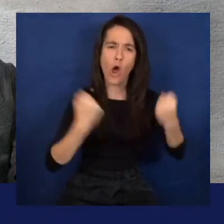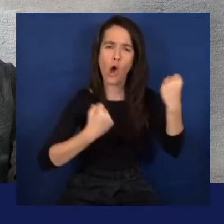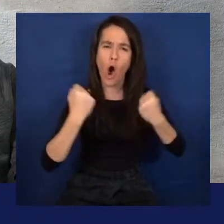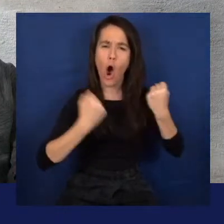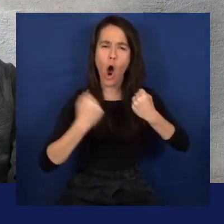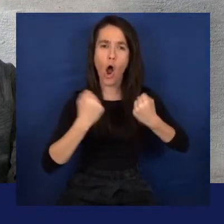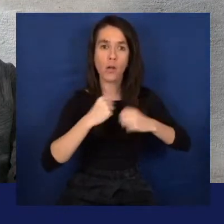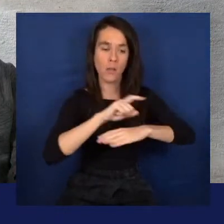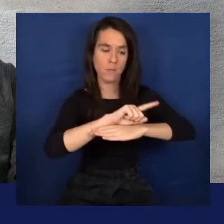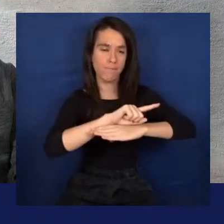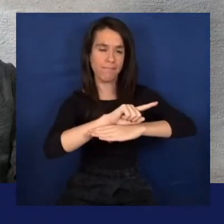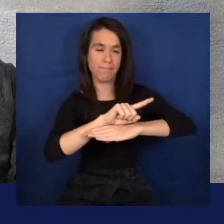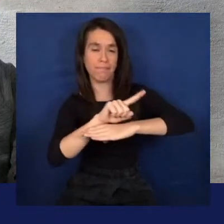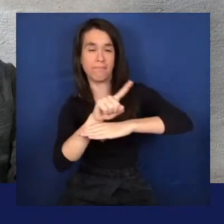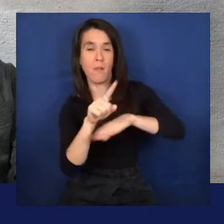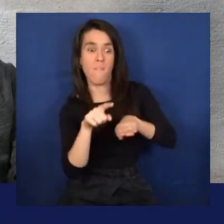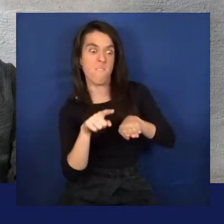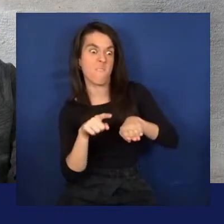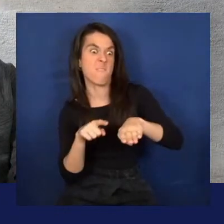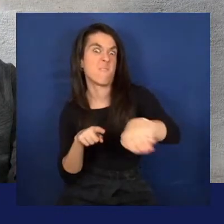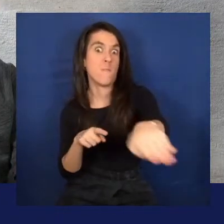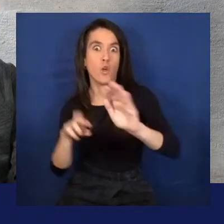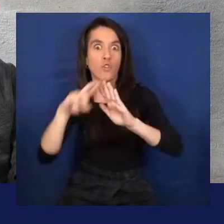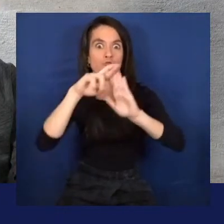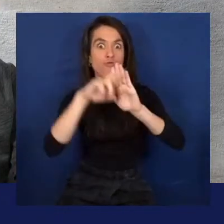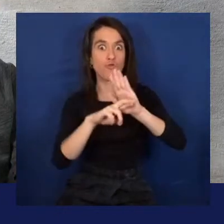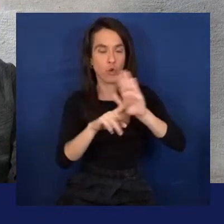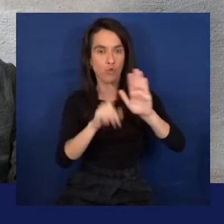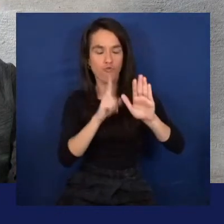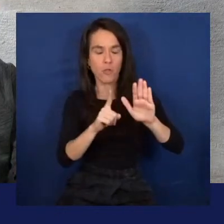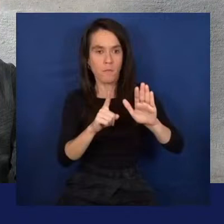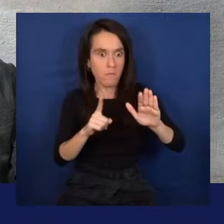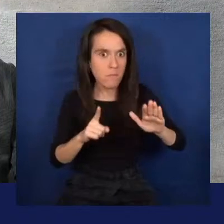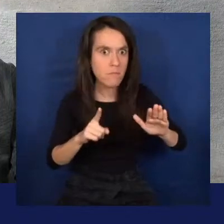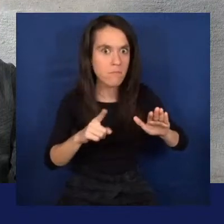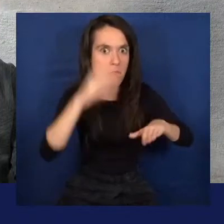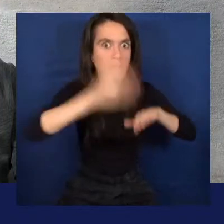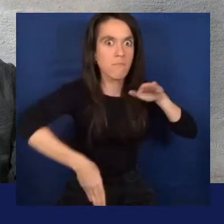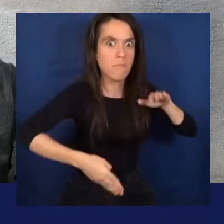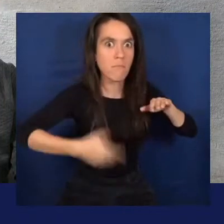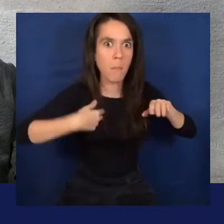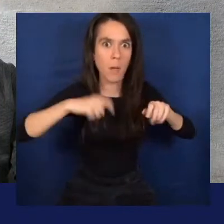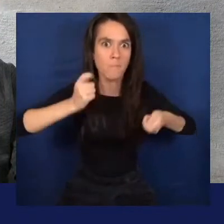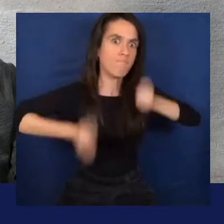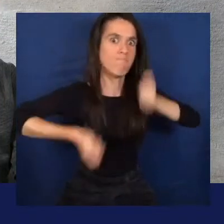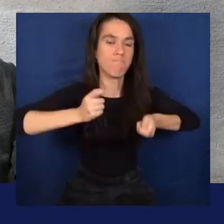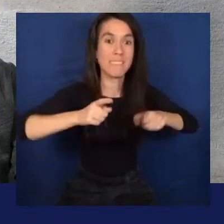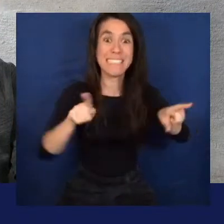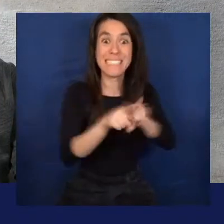became more important. The potential of computing is growing, the rules are becoming more important.